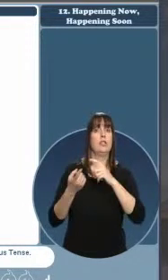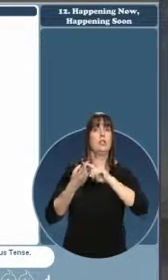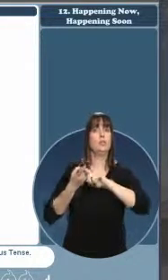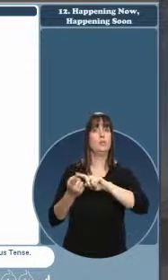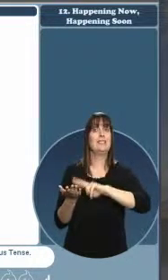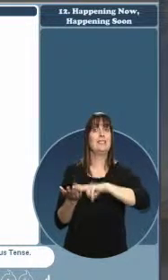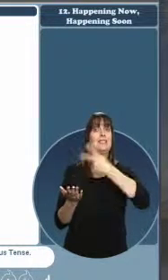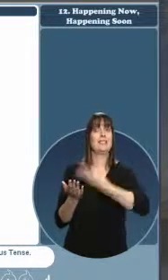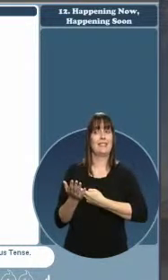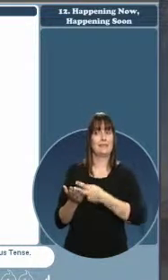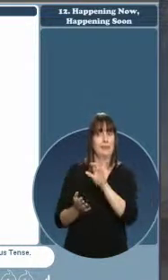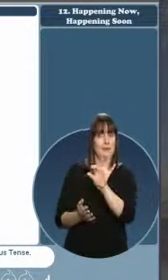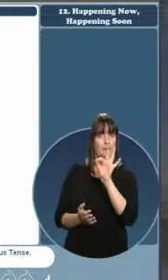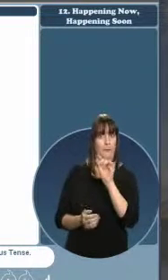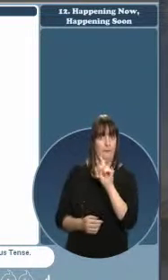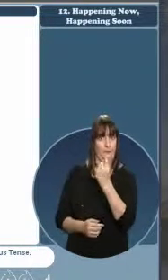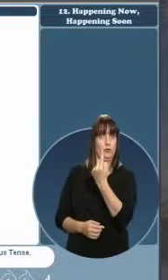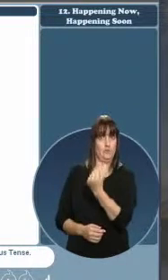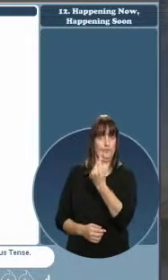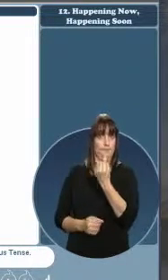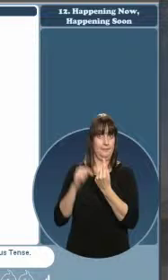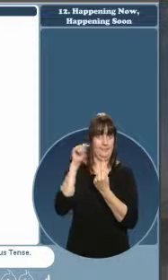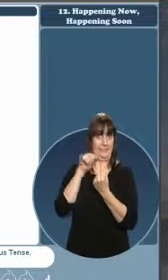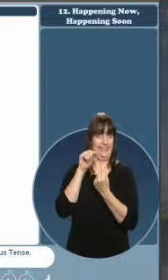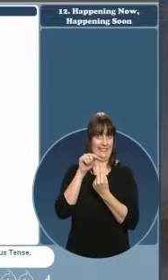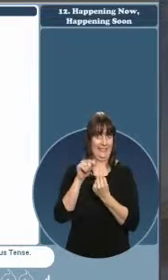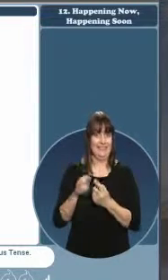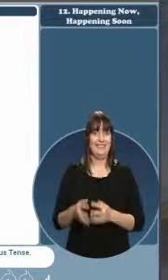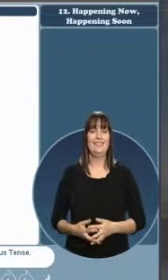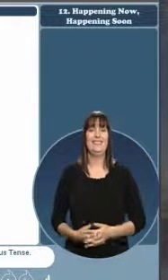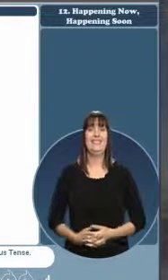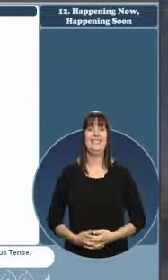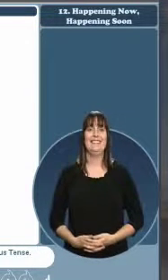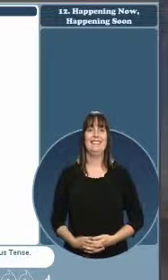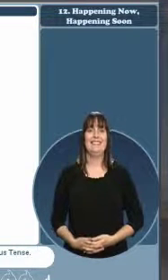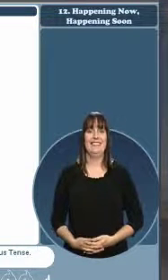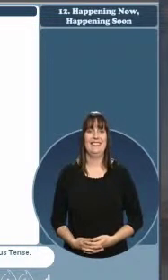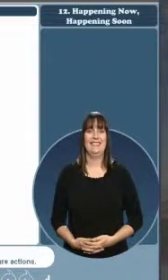In this lesson, we are going to look at the first of the continuous tenses,